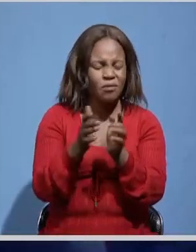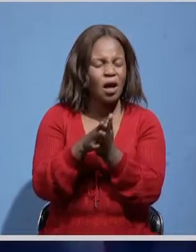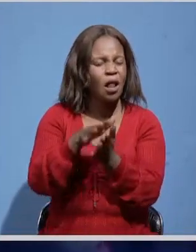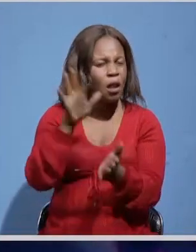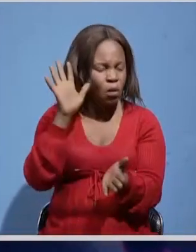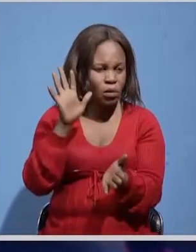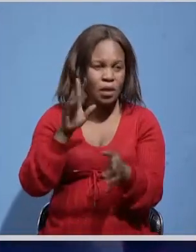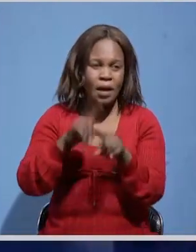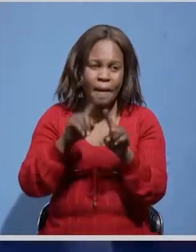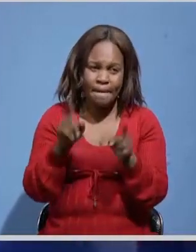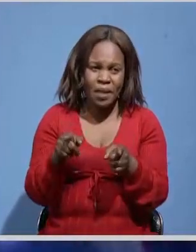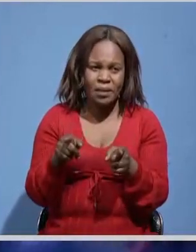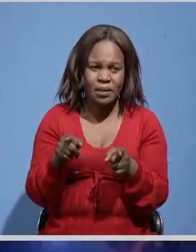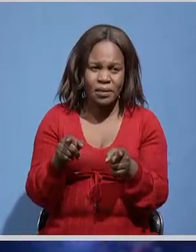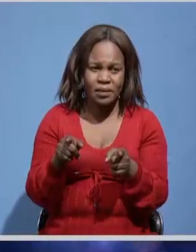but